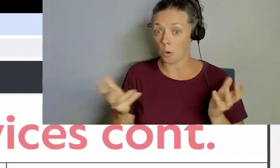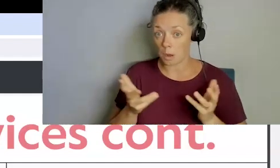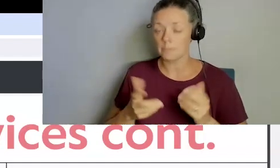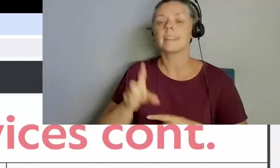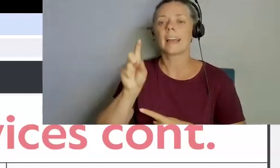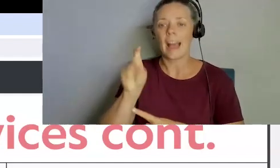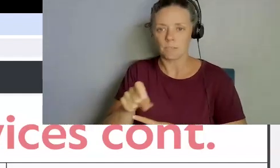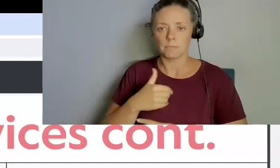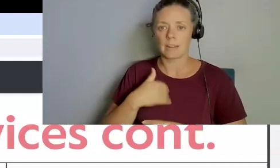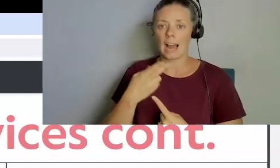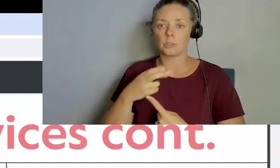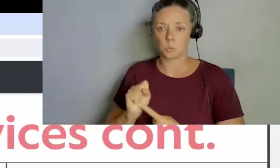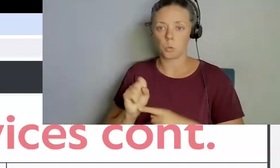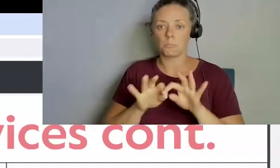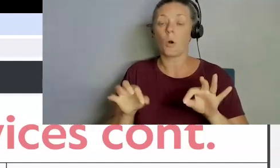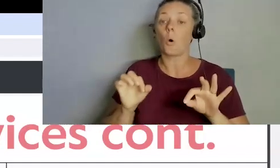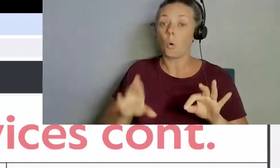school diploma or the equivalent.